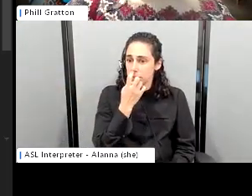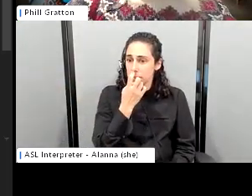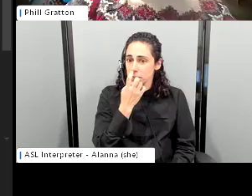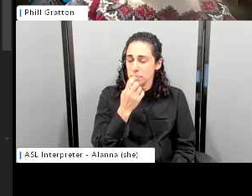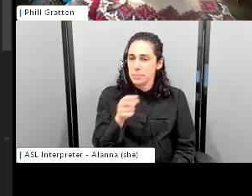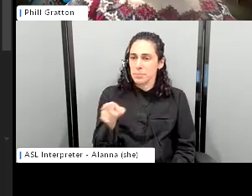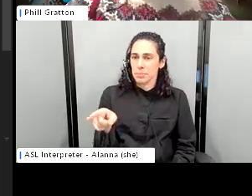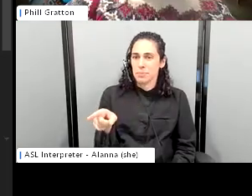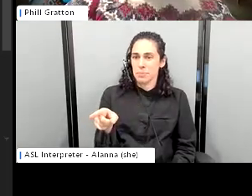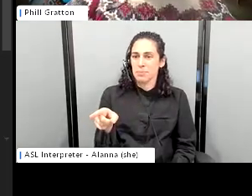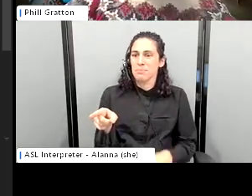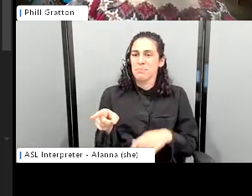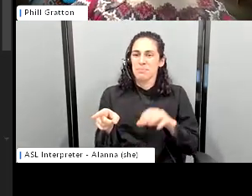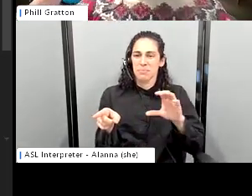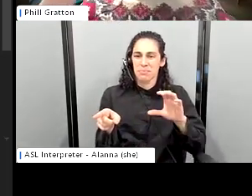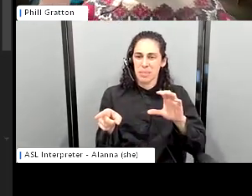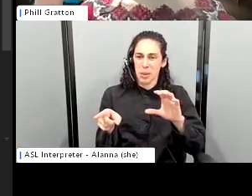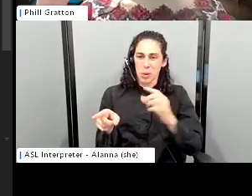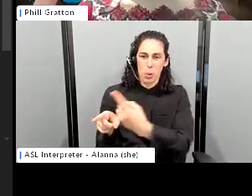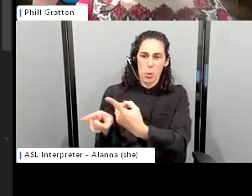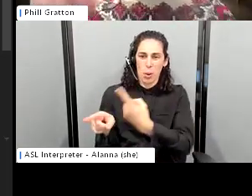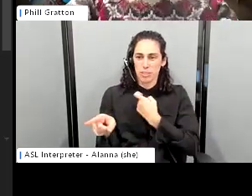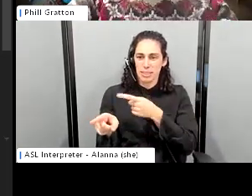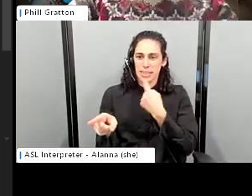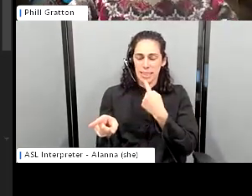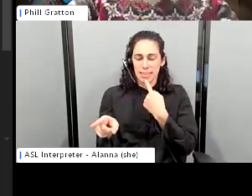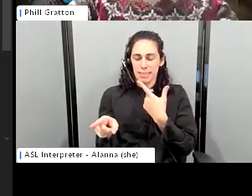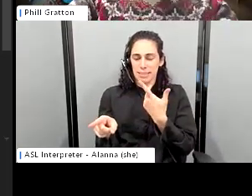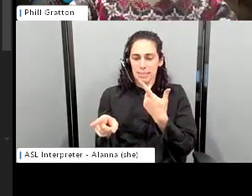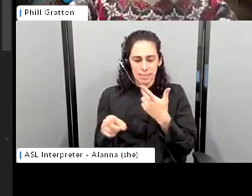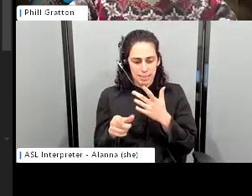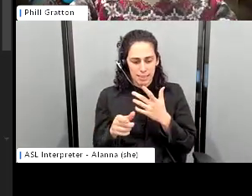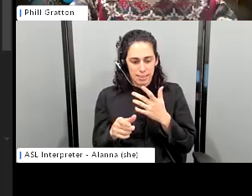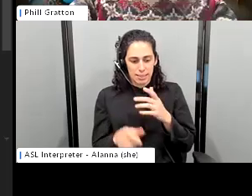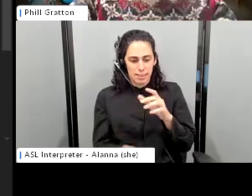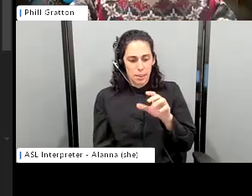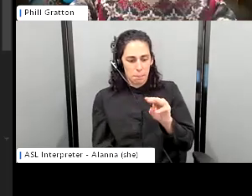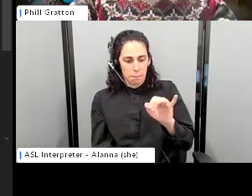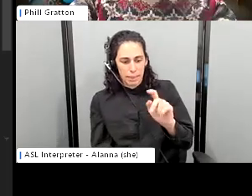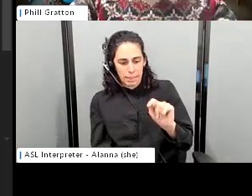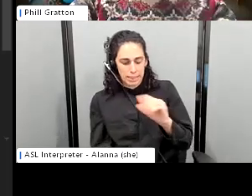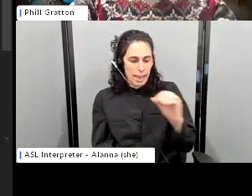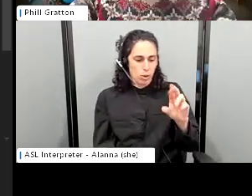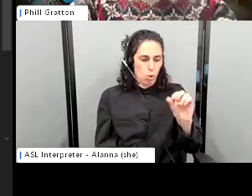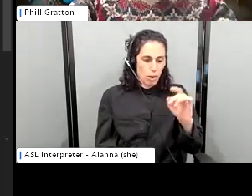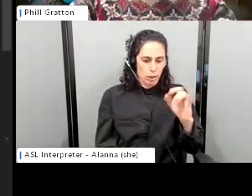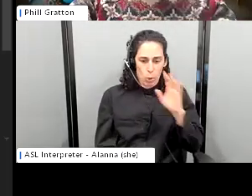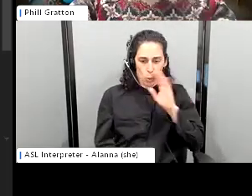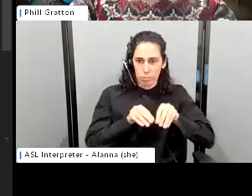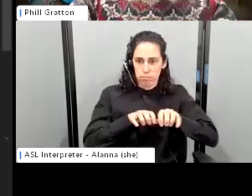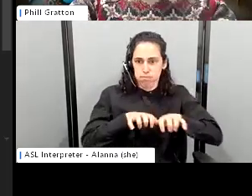spread in the garden. Oh, no. You know what? Let's ask it. How fast will